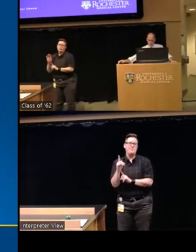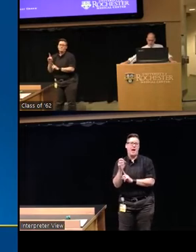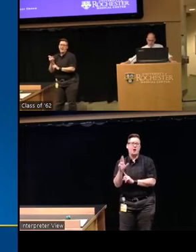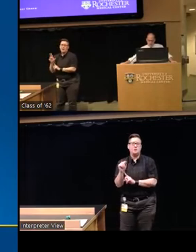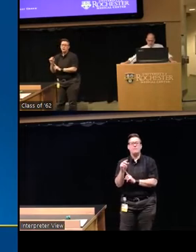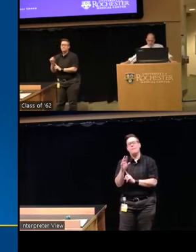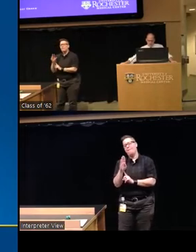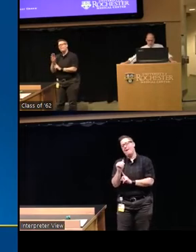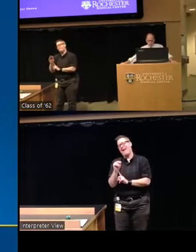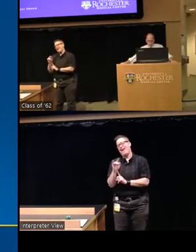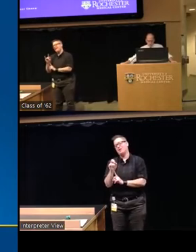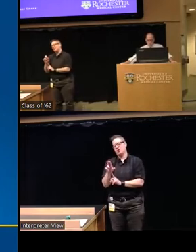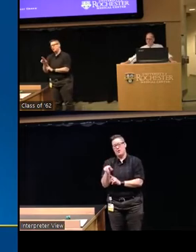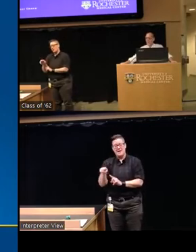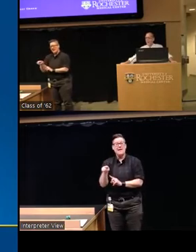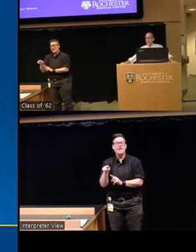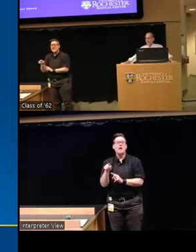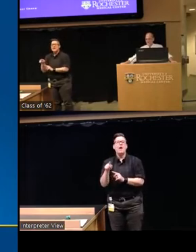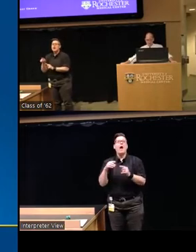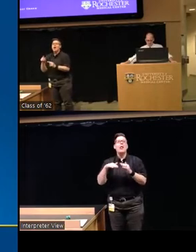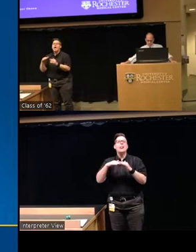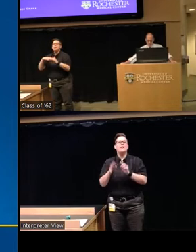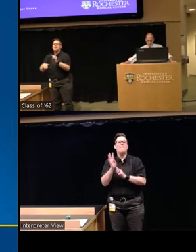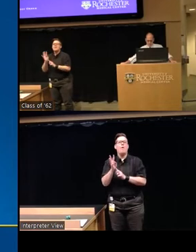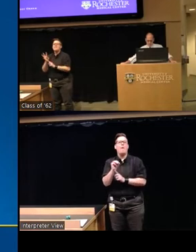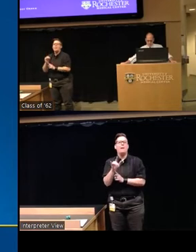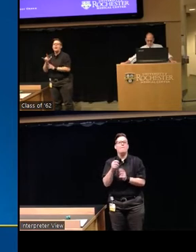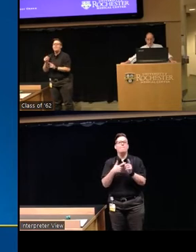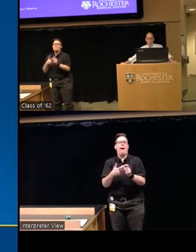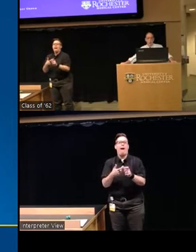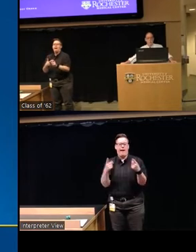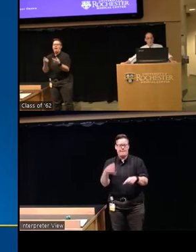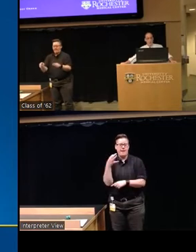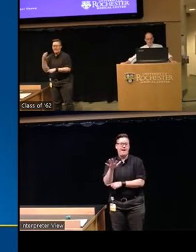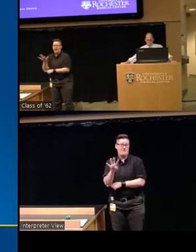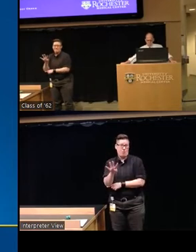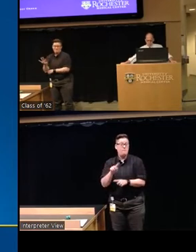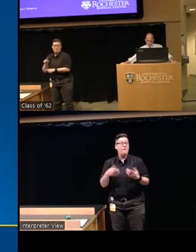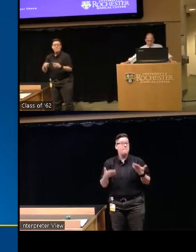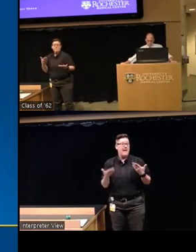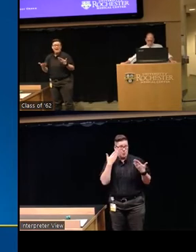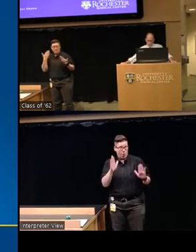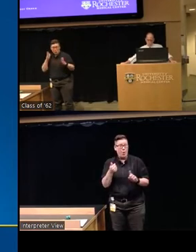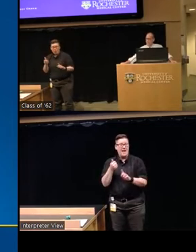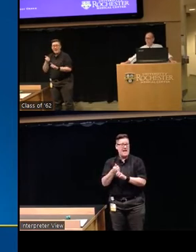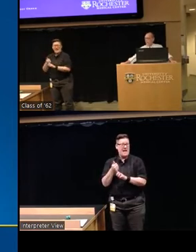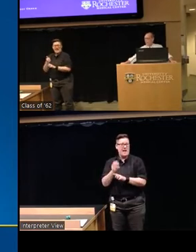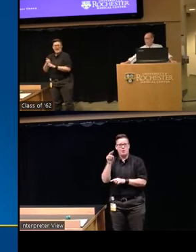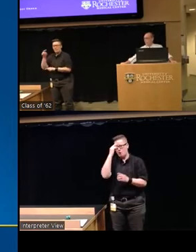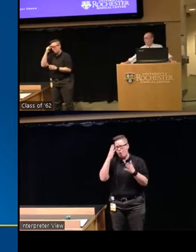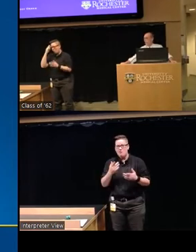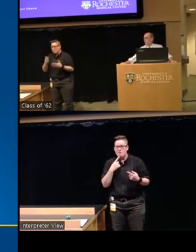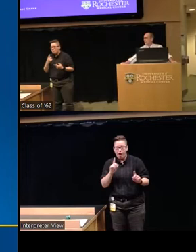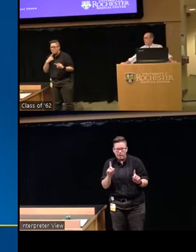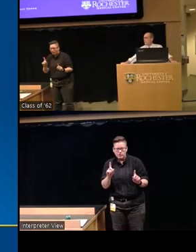as the individual who broke the 4-minute mile in 1954. You might not know that he was an accomplished neurologist